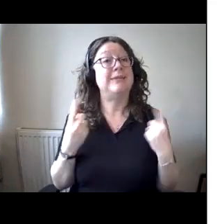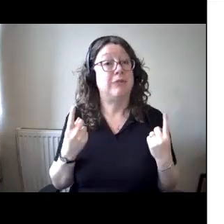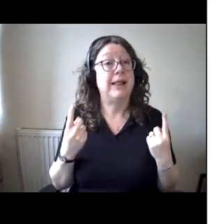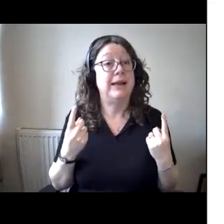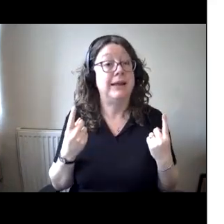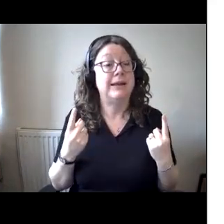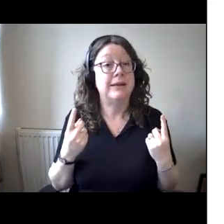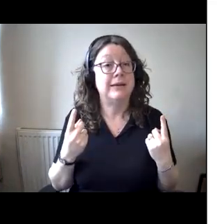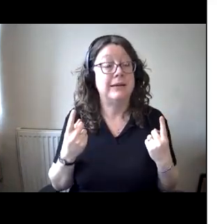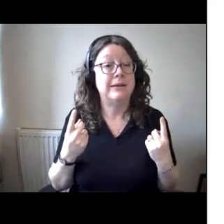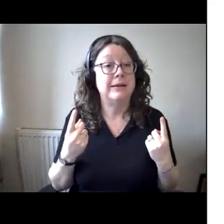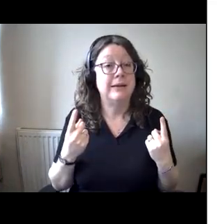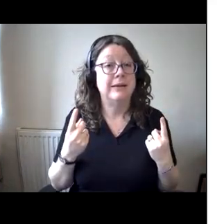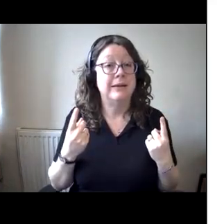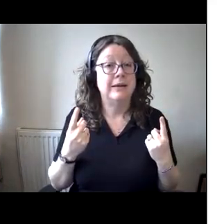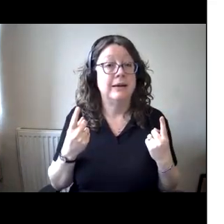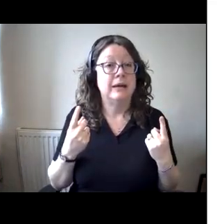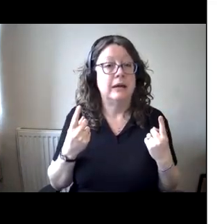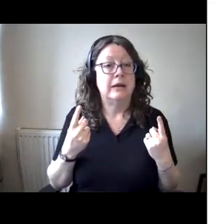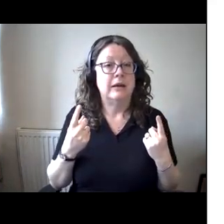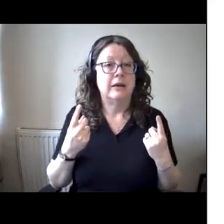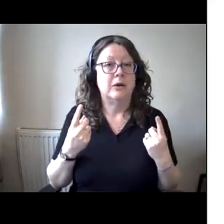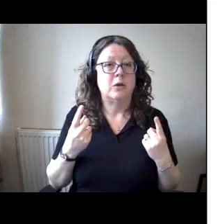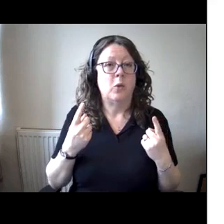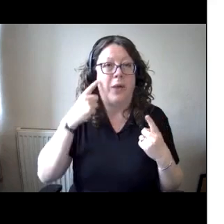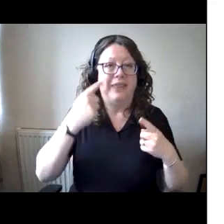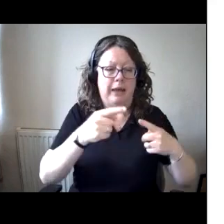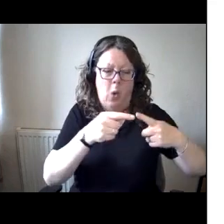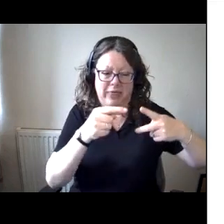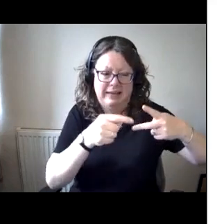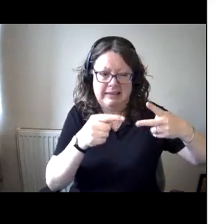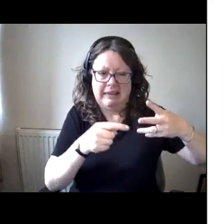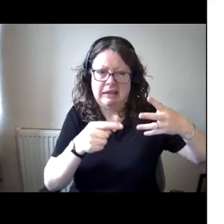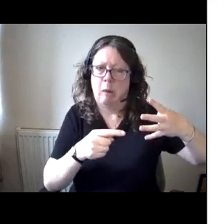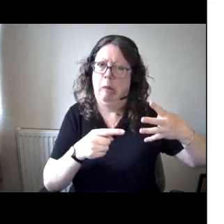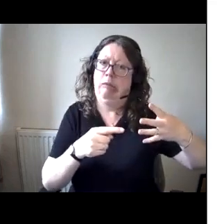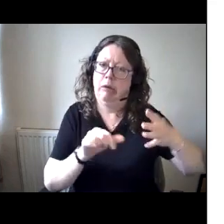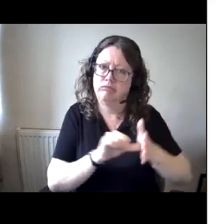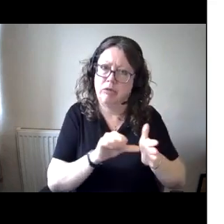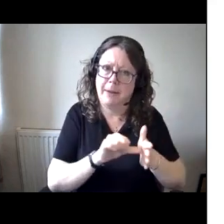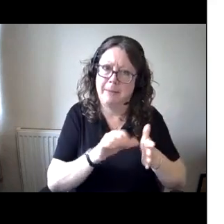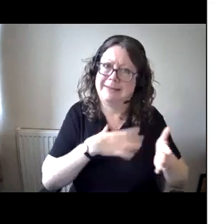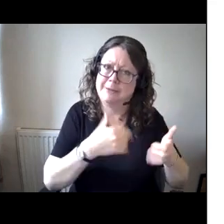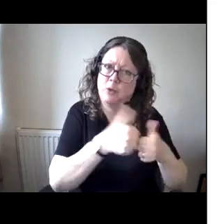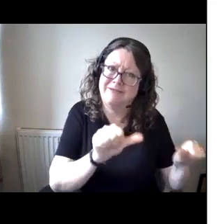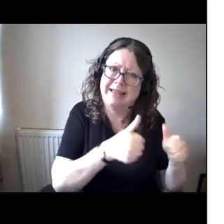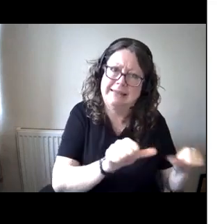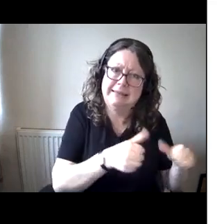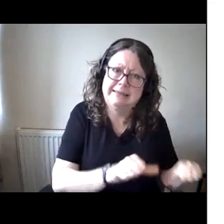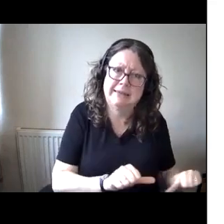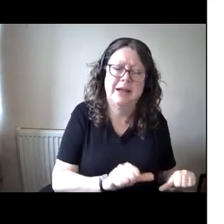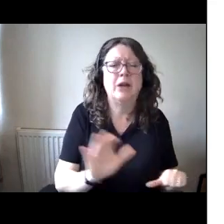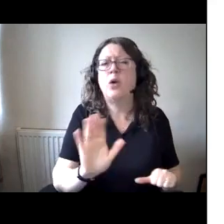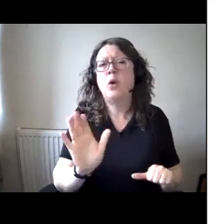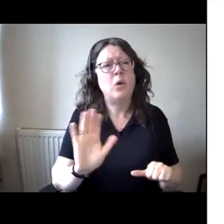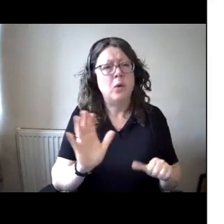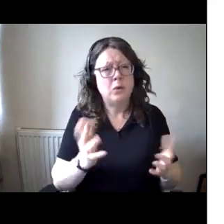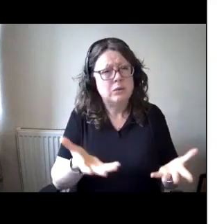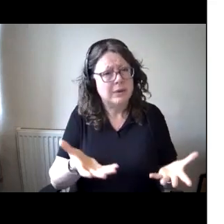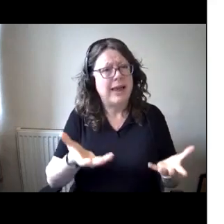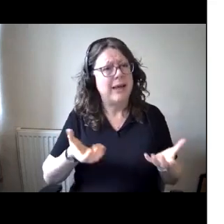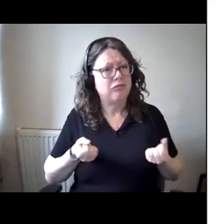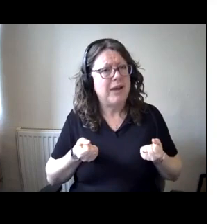things are a problem that need to be fixed, we can embrace that these are just different ways of